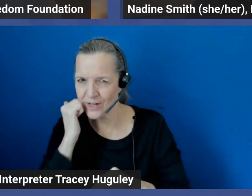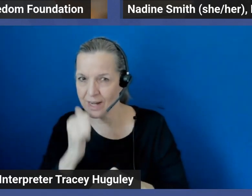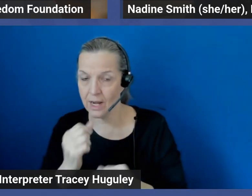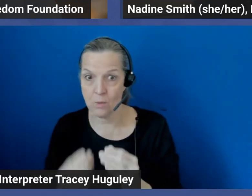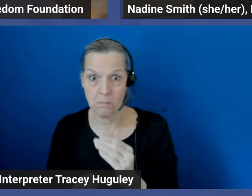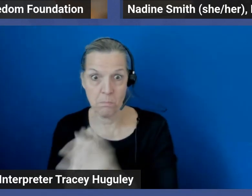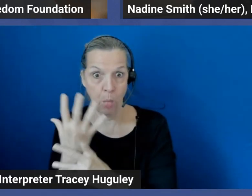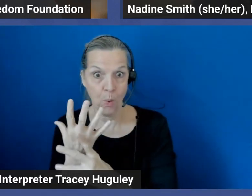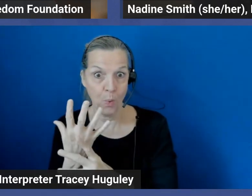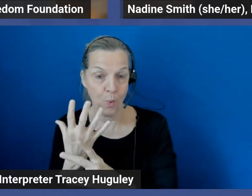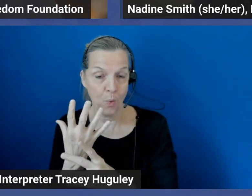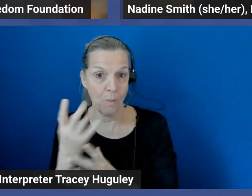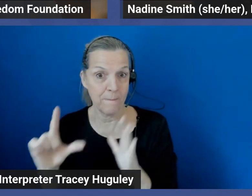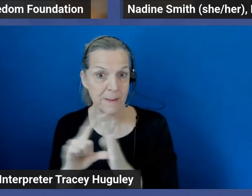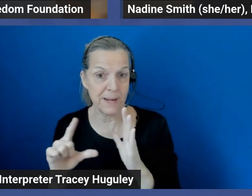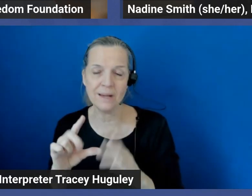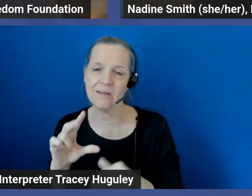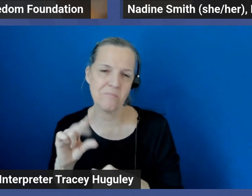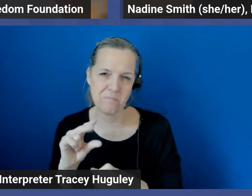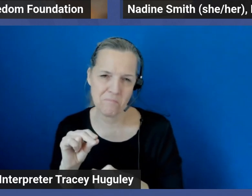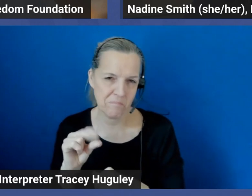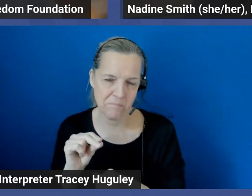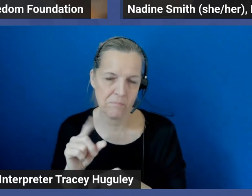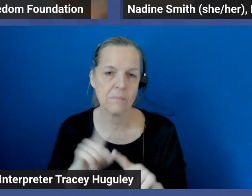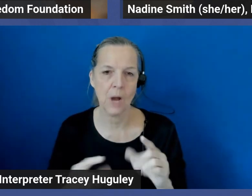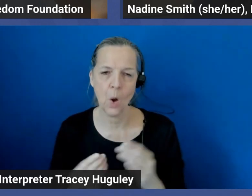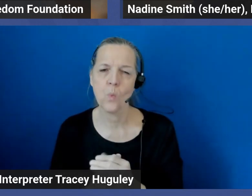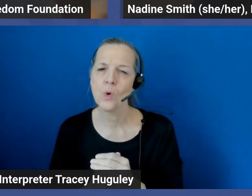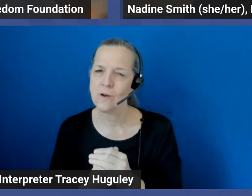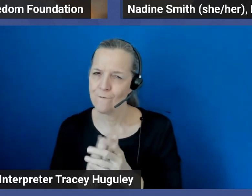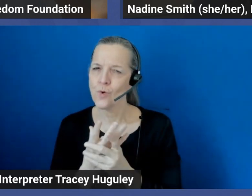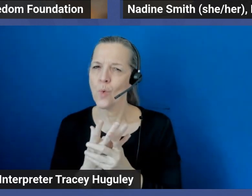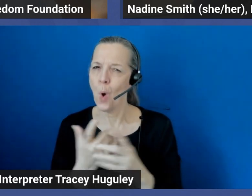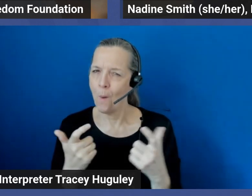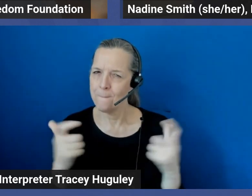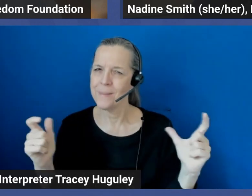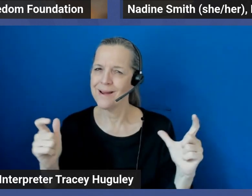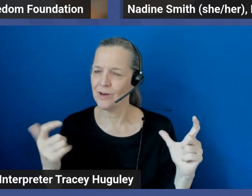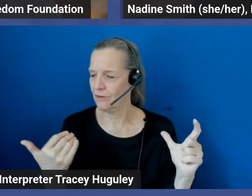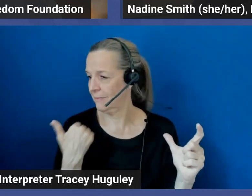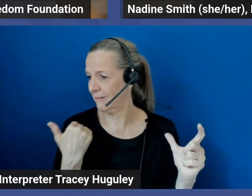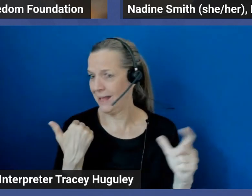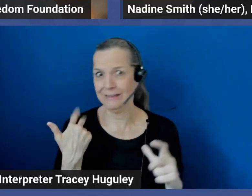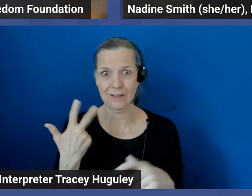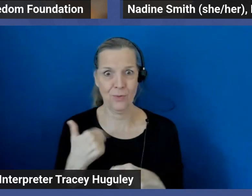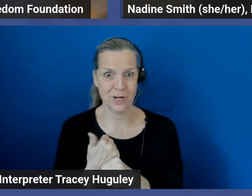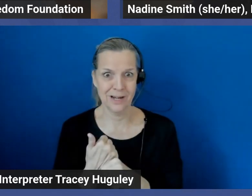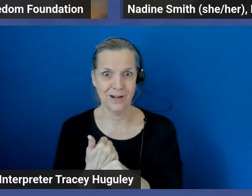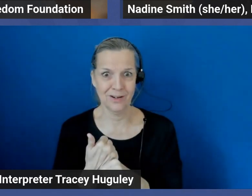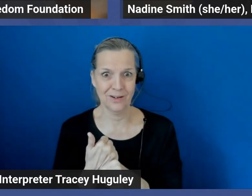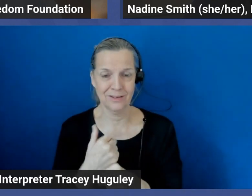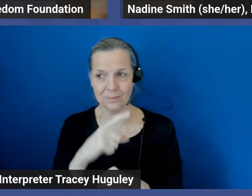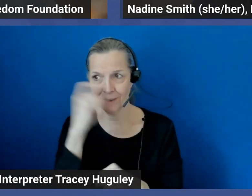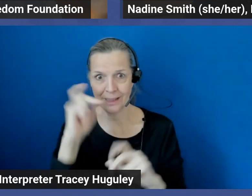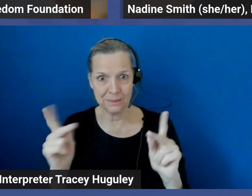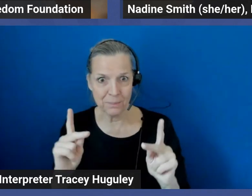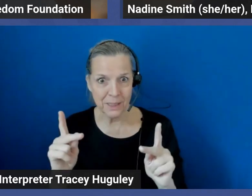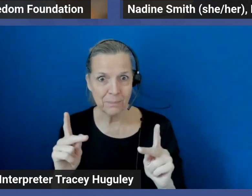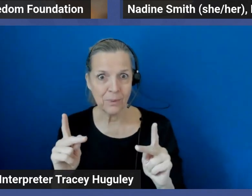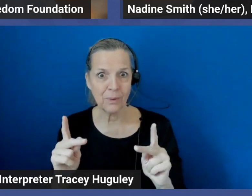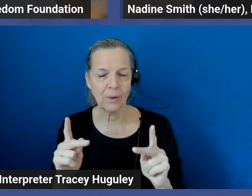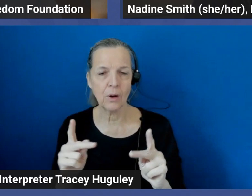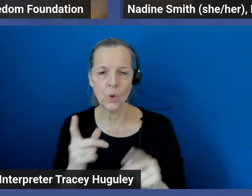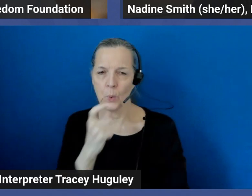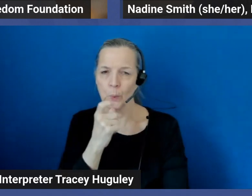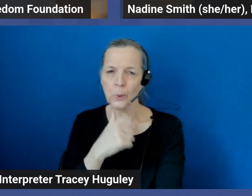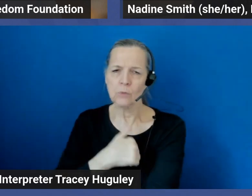but we have grown so much bigger in these last 3 years from people who have gotten off the